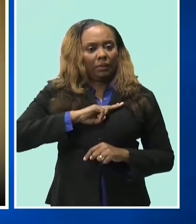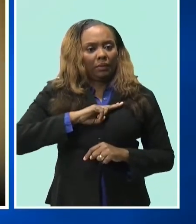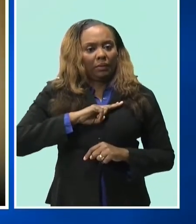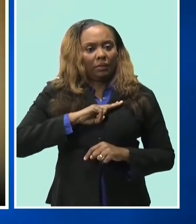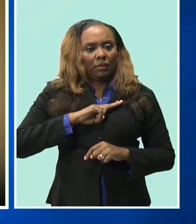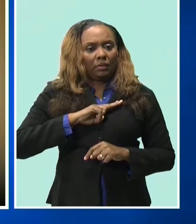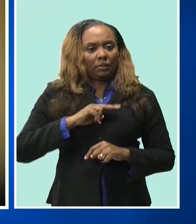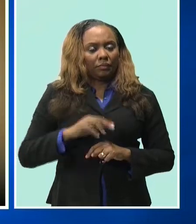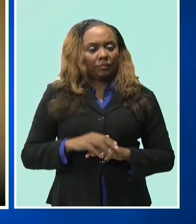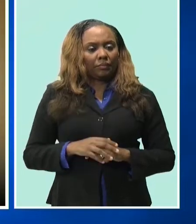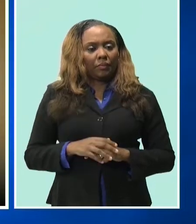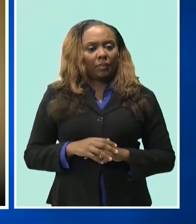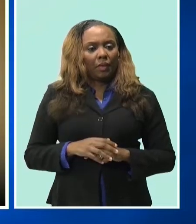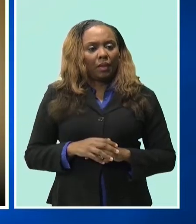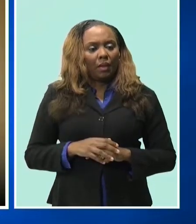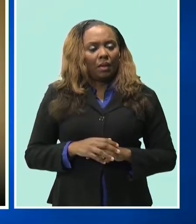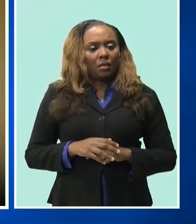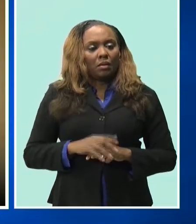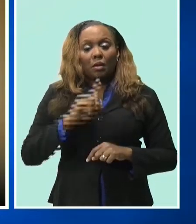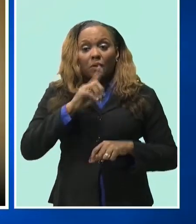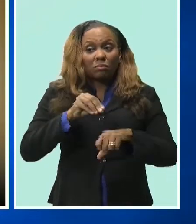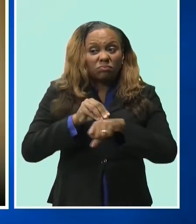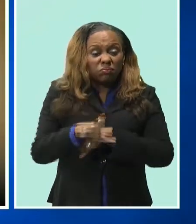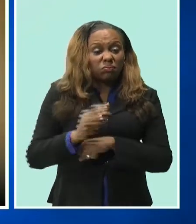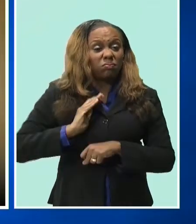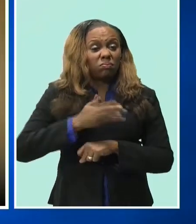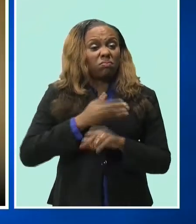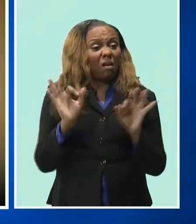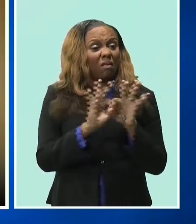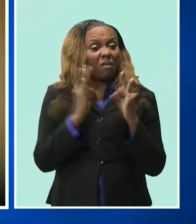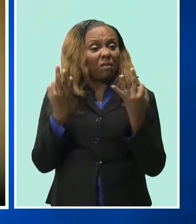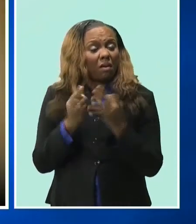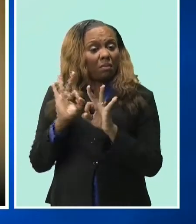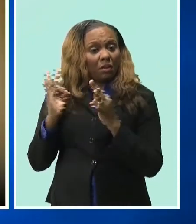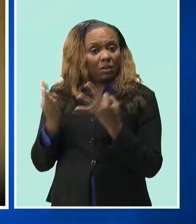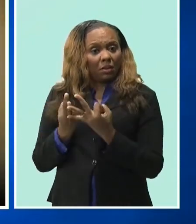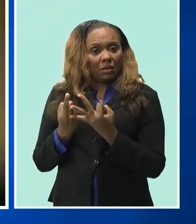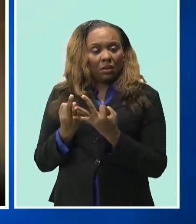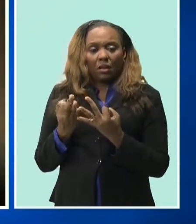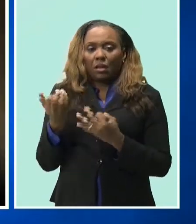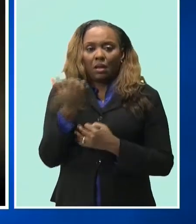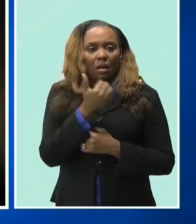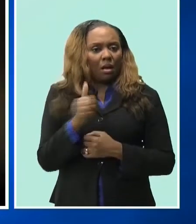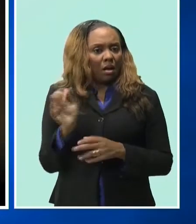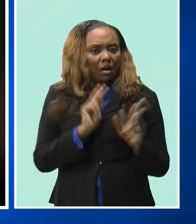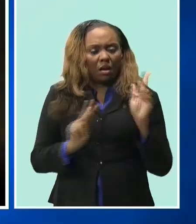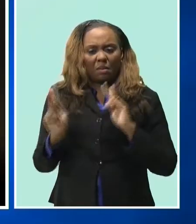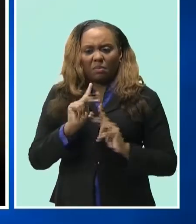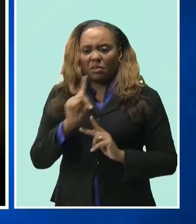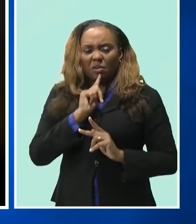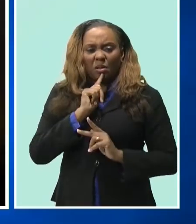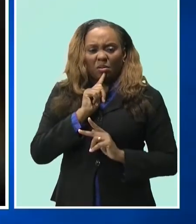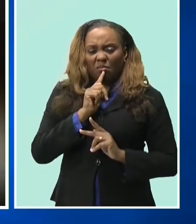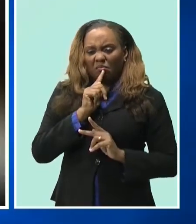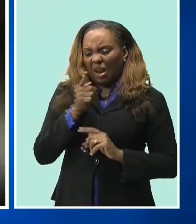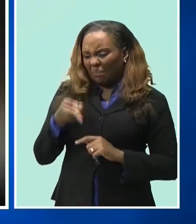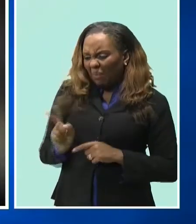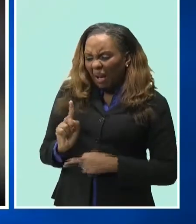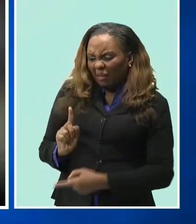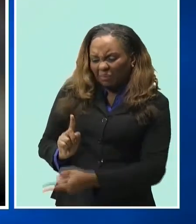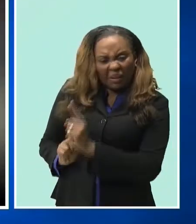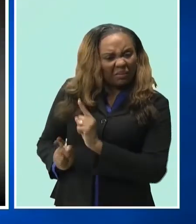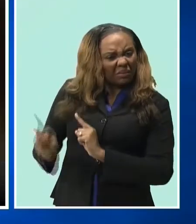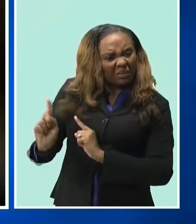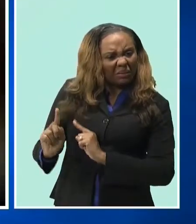our affected families, to anyone engaged in such disturbing behavior,